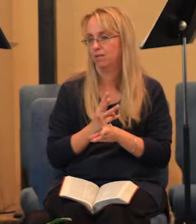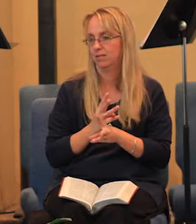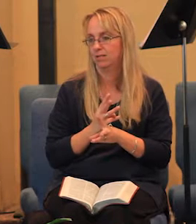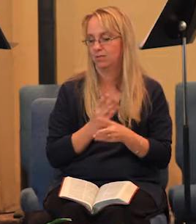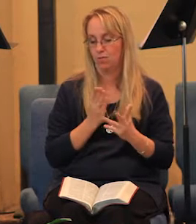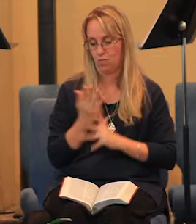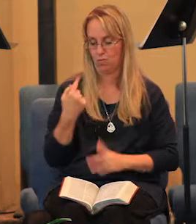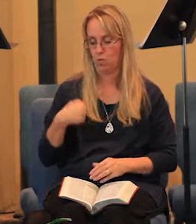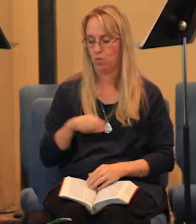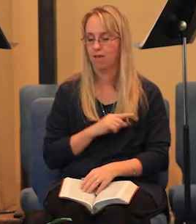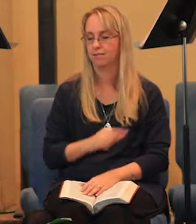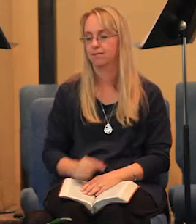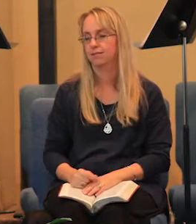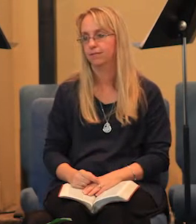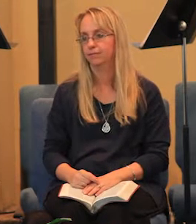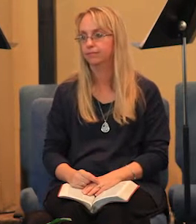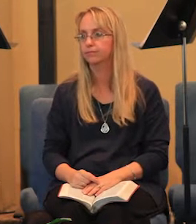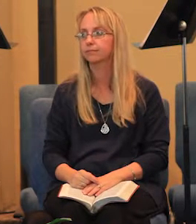through us.